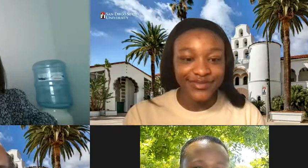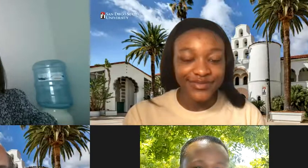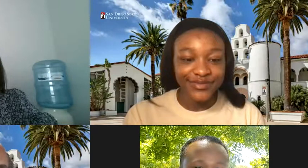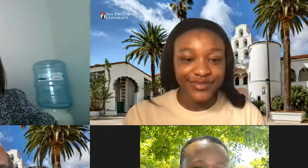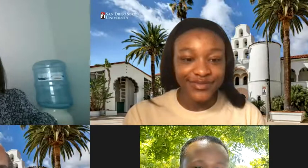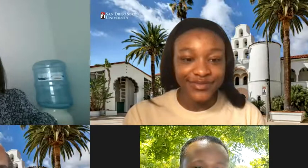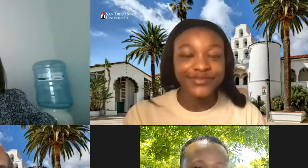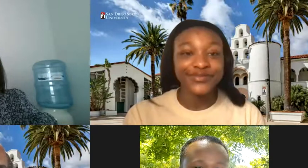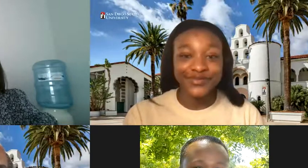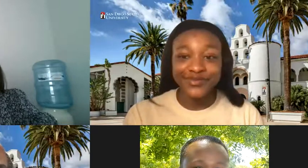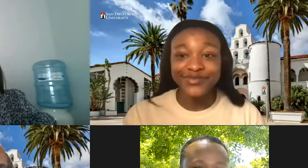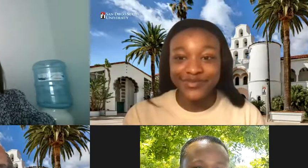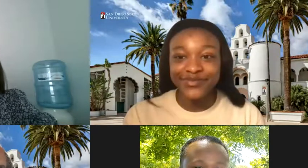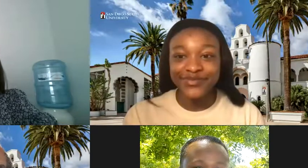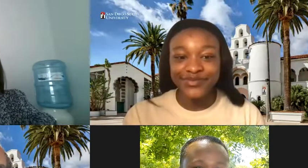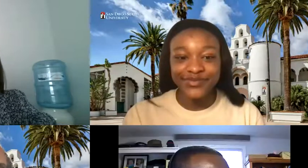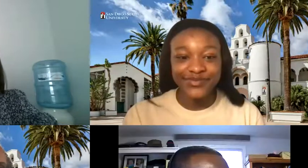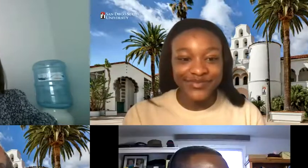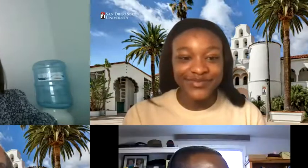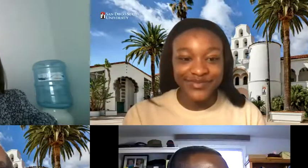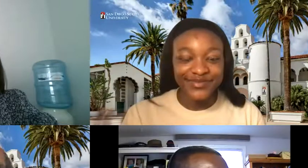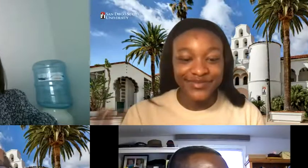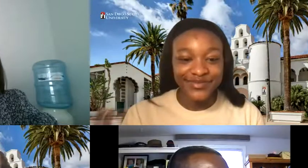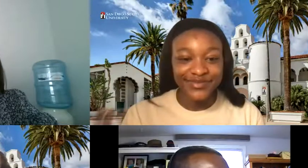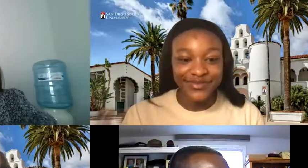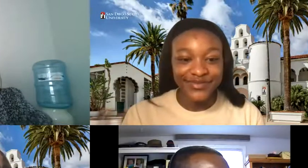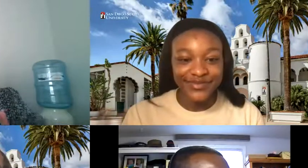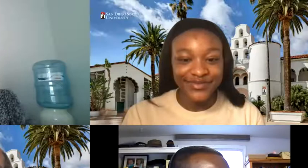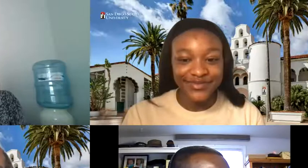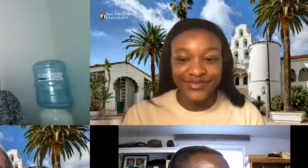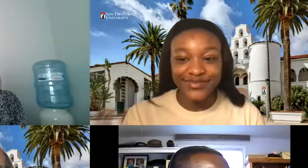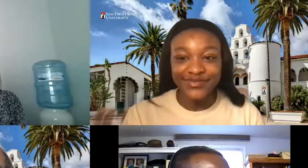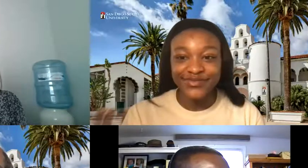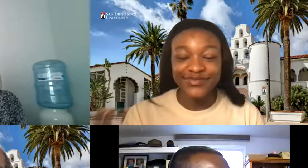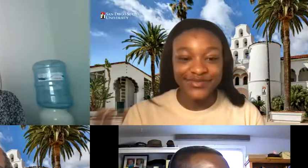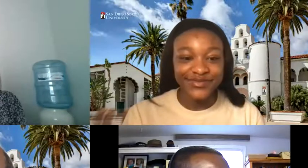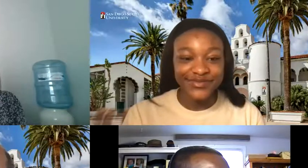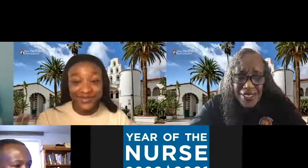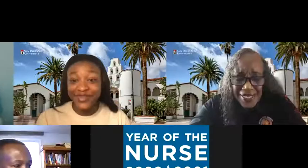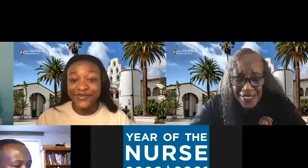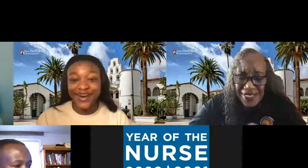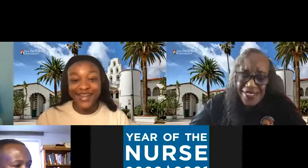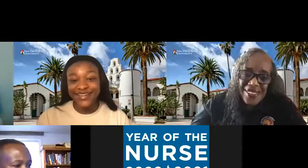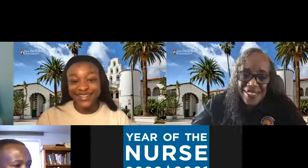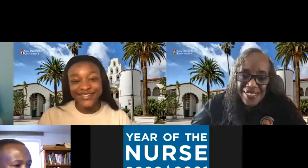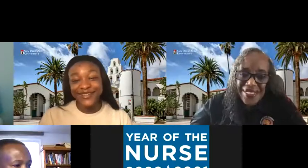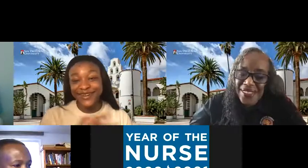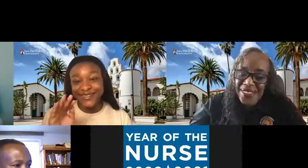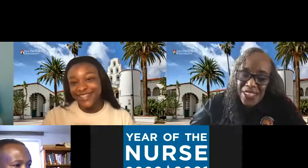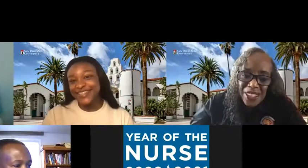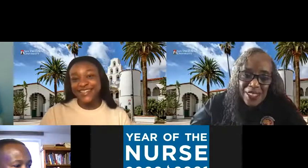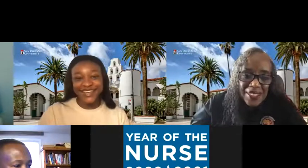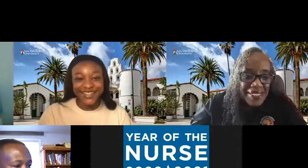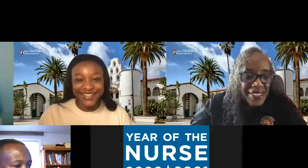recite it from memory. Mm-hmm. He recited his very first poem and it was long. Right. Knew the